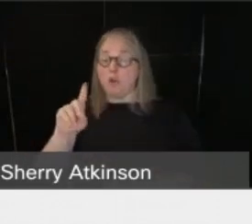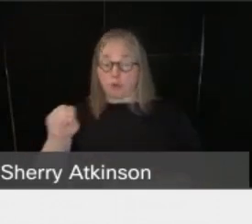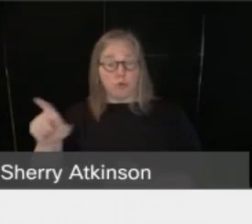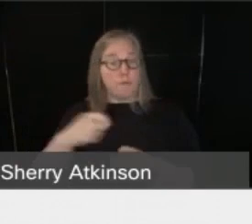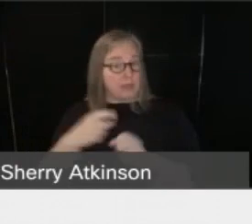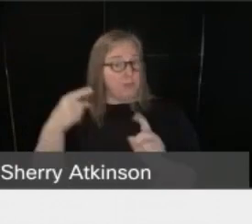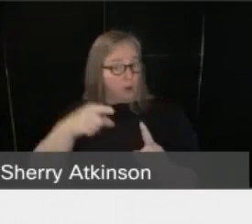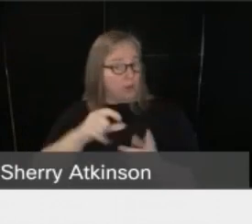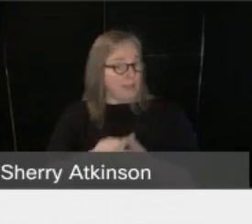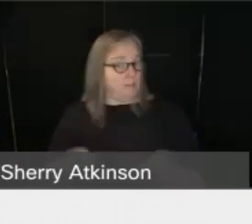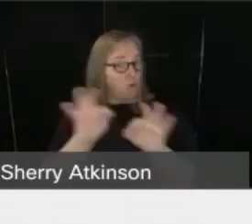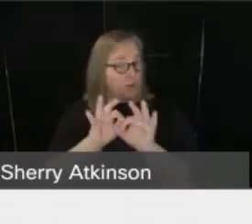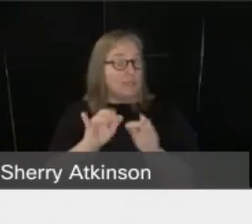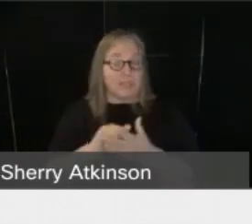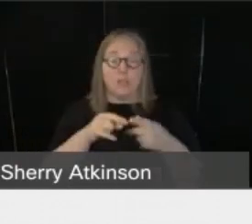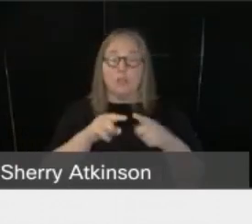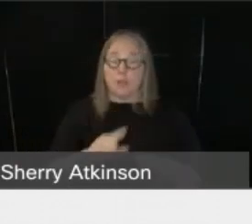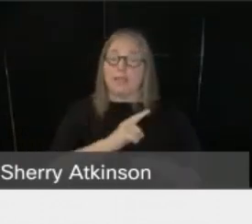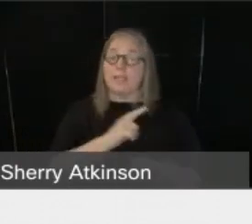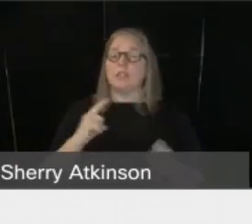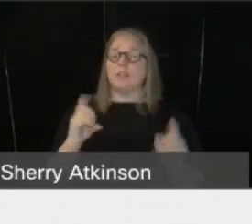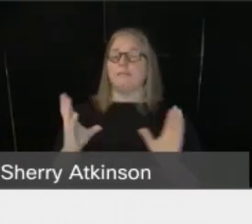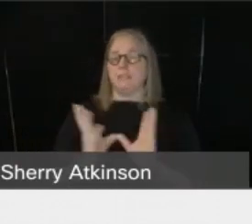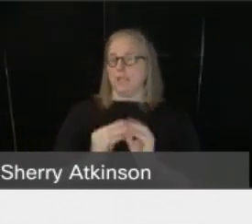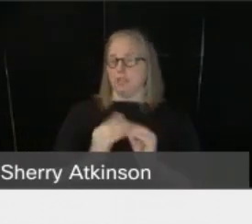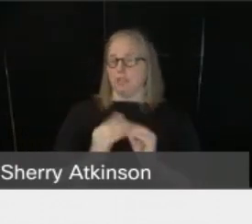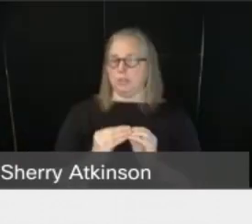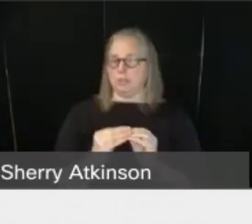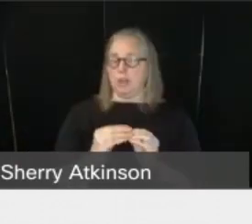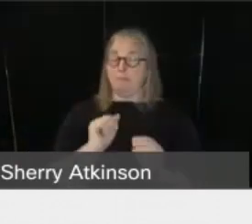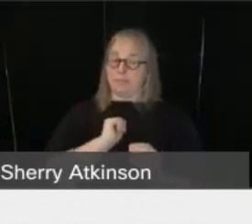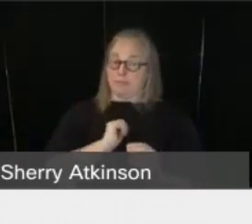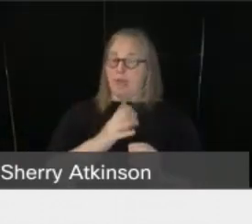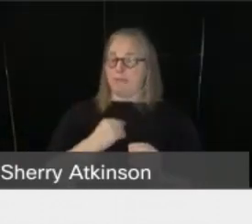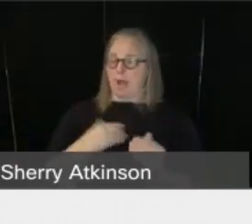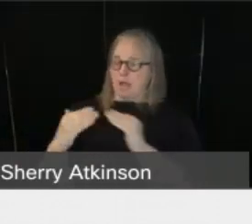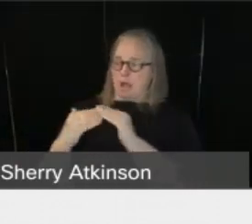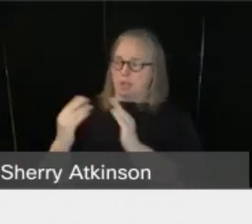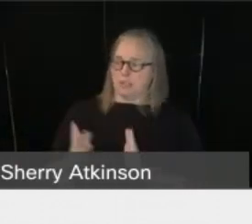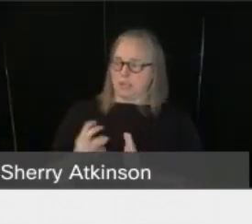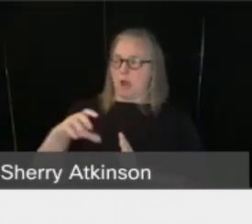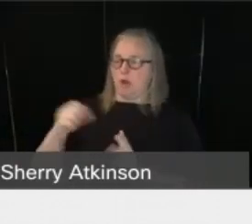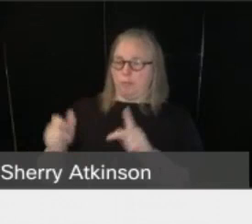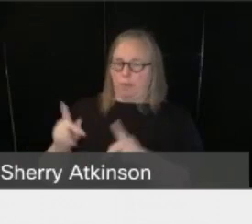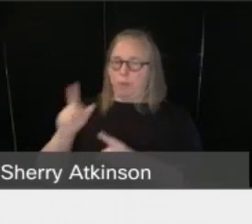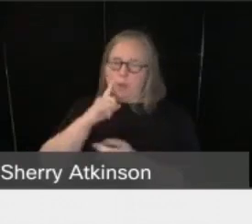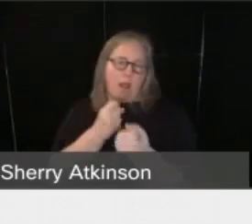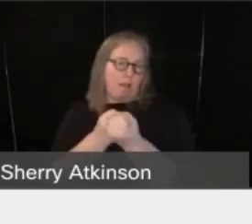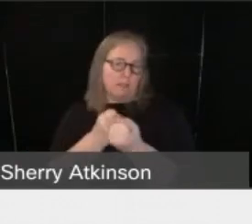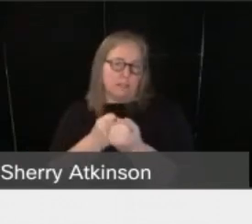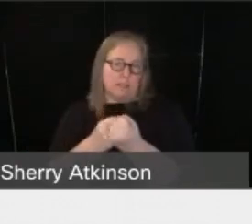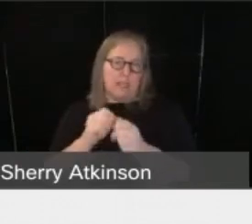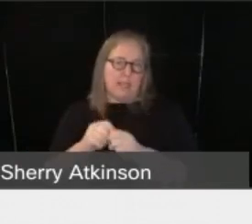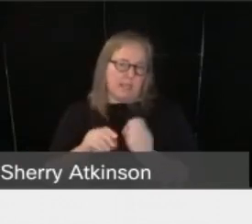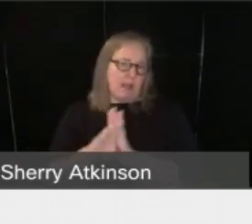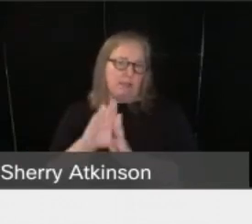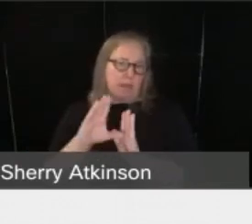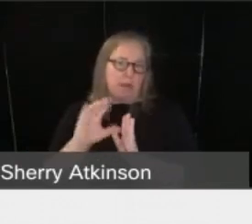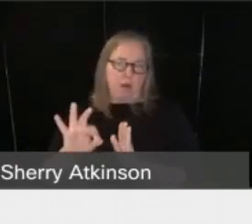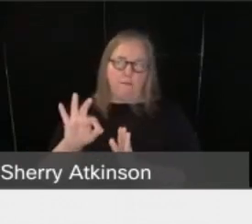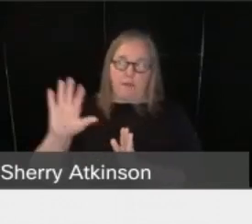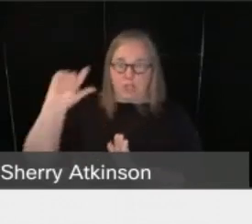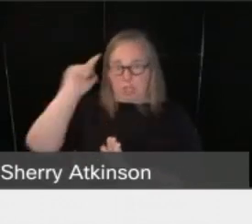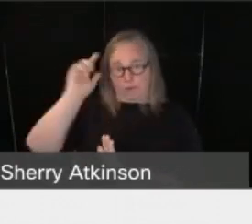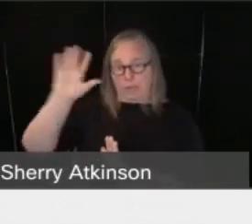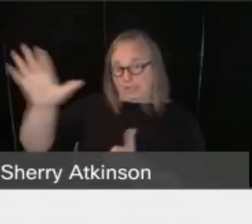important, is that during the legislative session, myself and my colleagues and others will be advocating in the development of the governor's budget